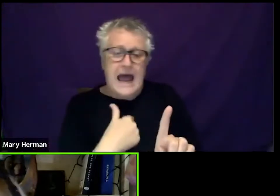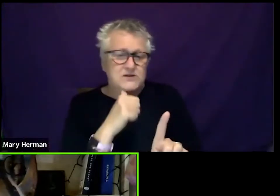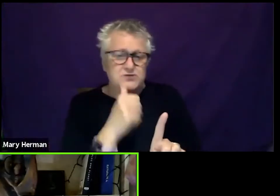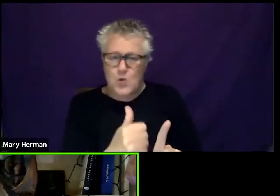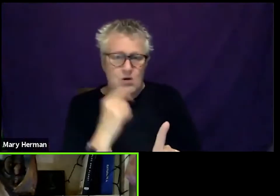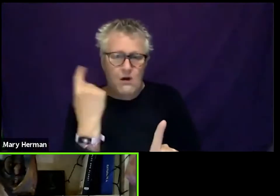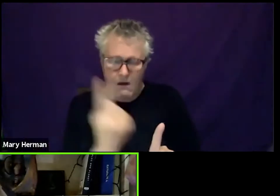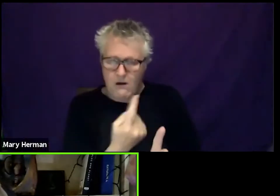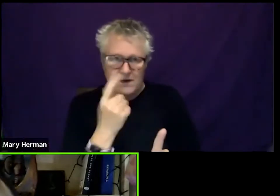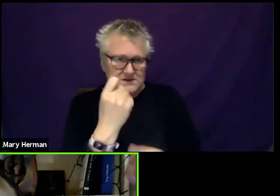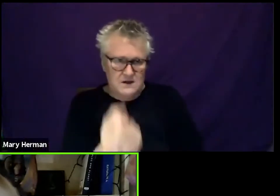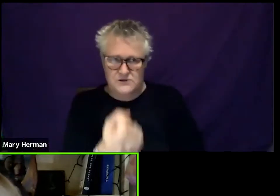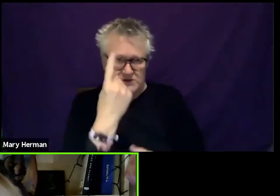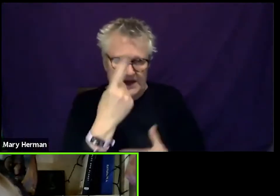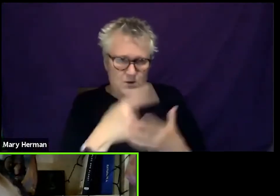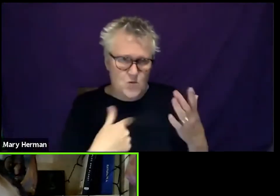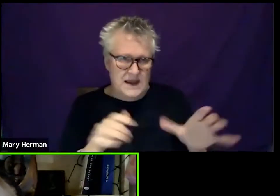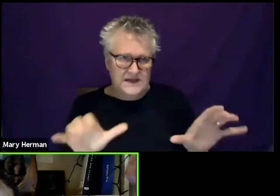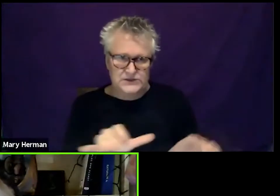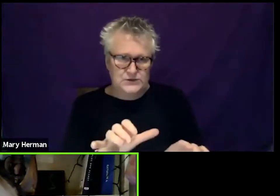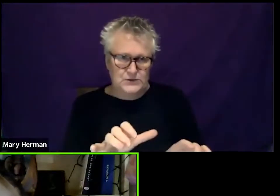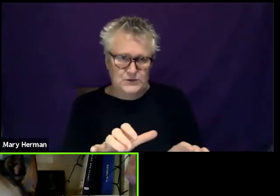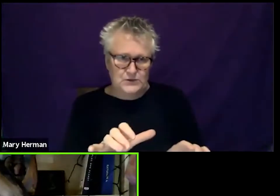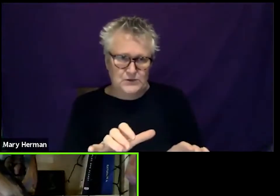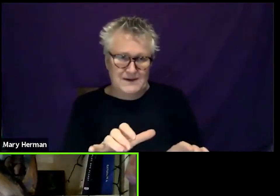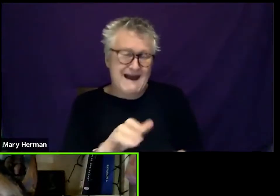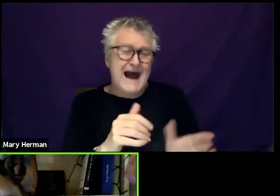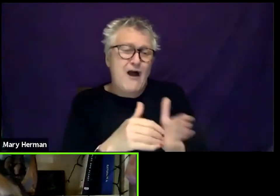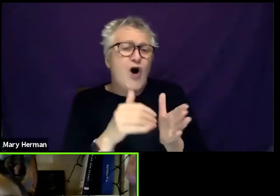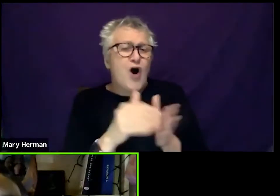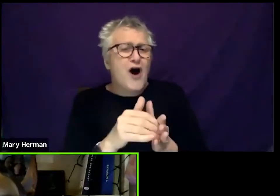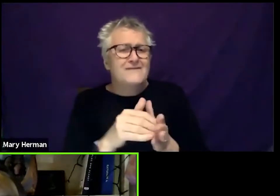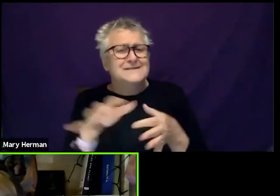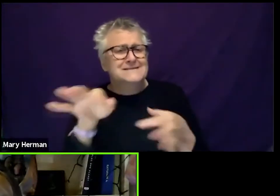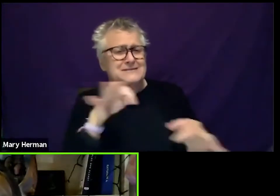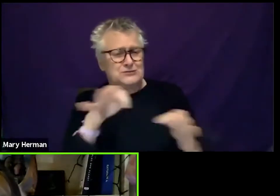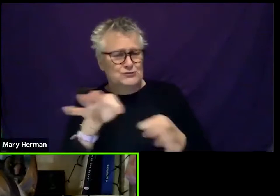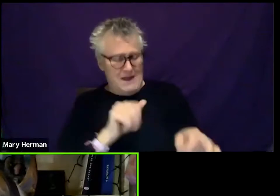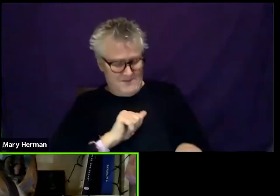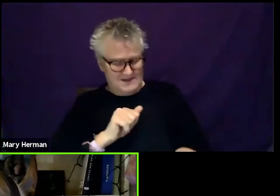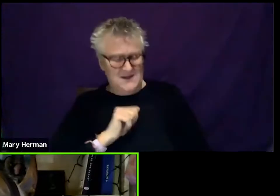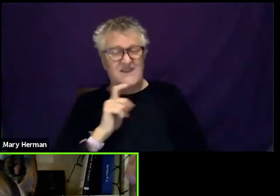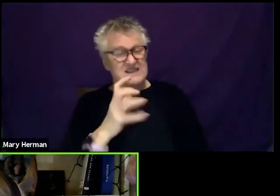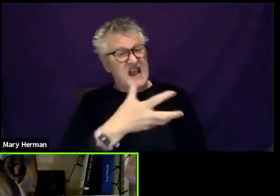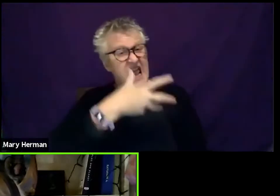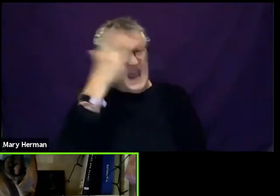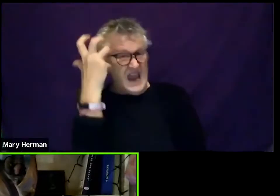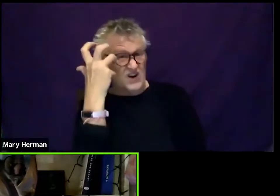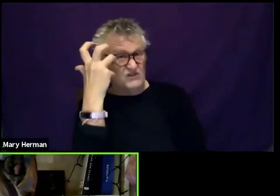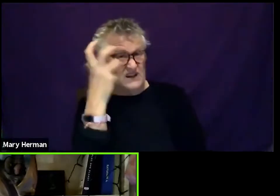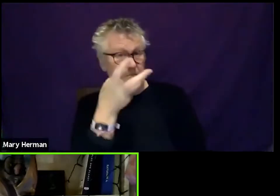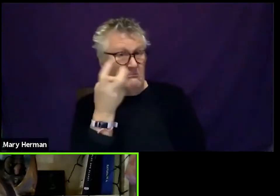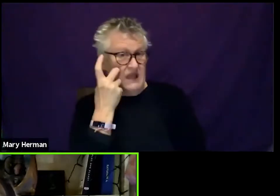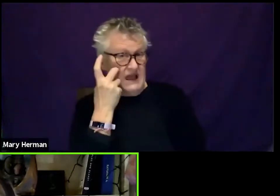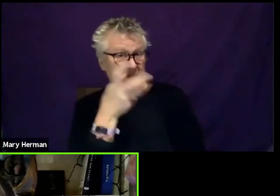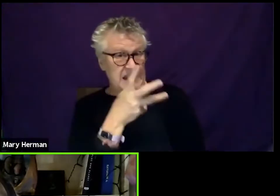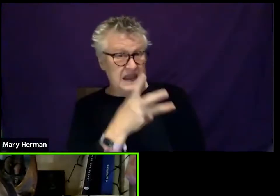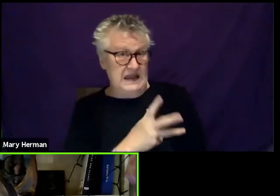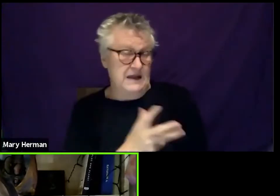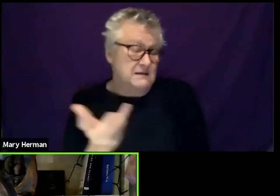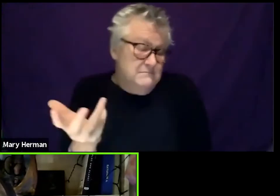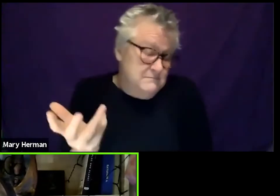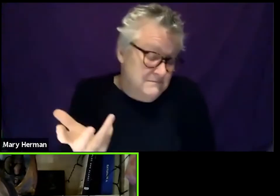describe myself as just like an angry blind lady on the internet. And, you know, when I started tweeting more earnestly about my